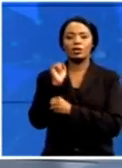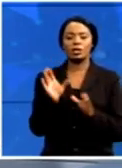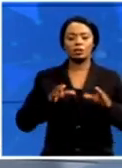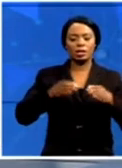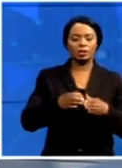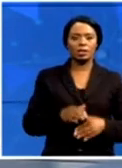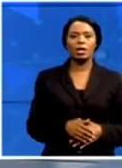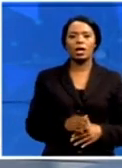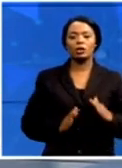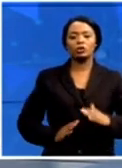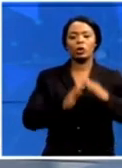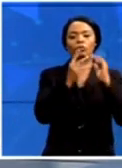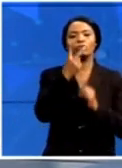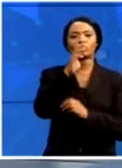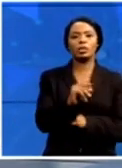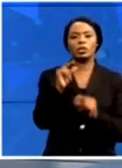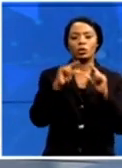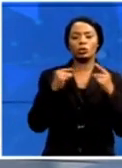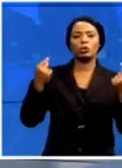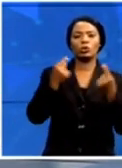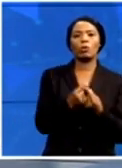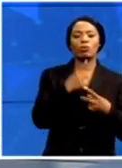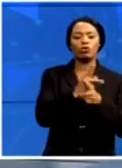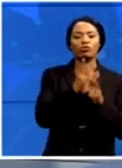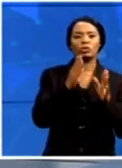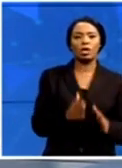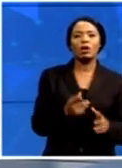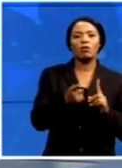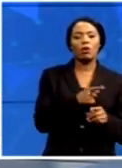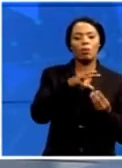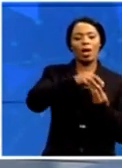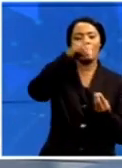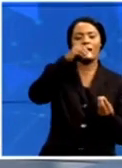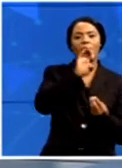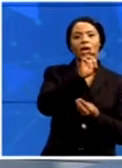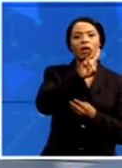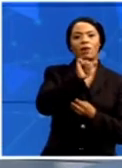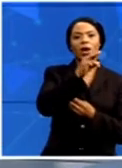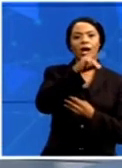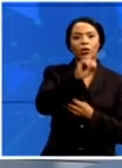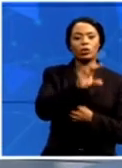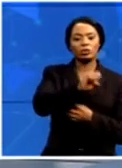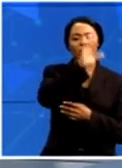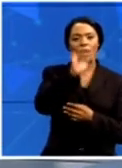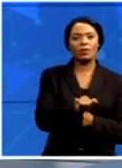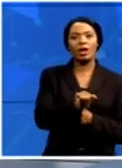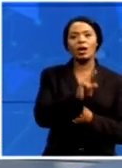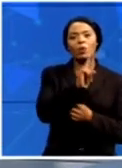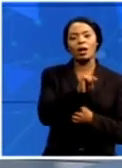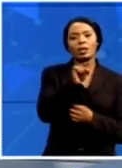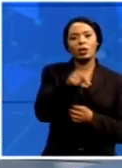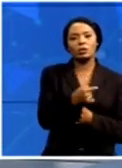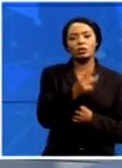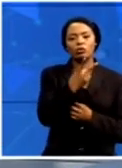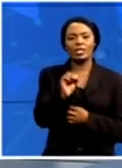producers of avocados, South Africa produces over 120,000 tons of the crop annually. What was once a seasonal